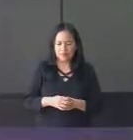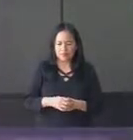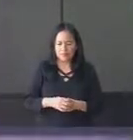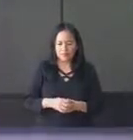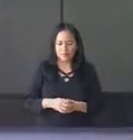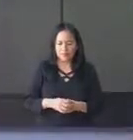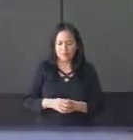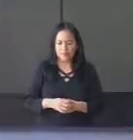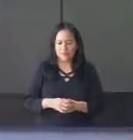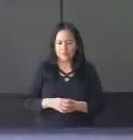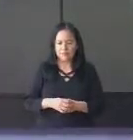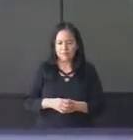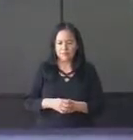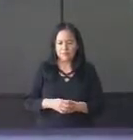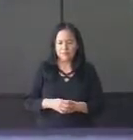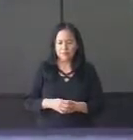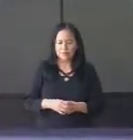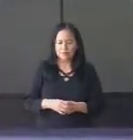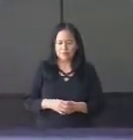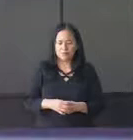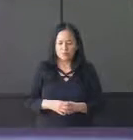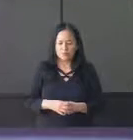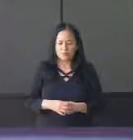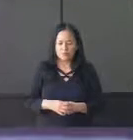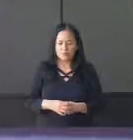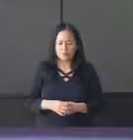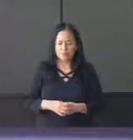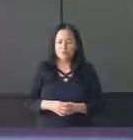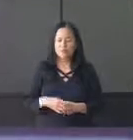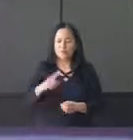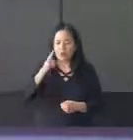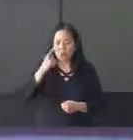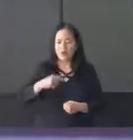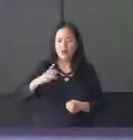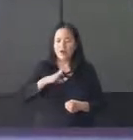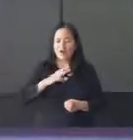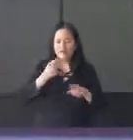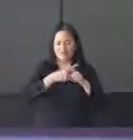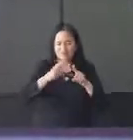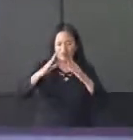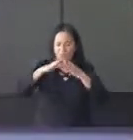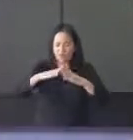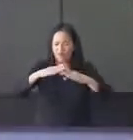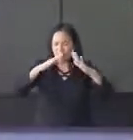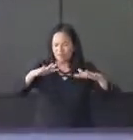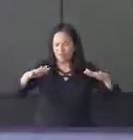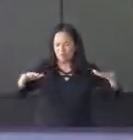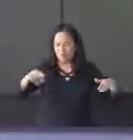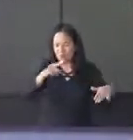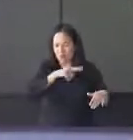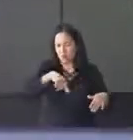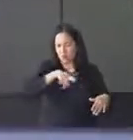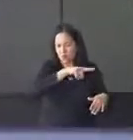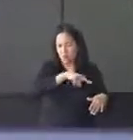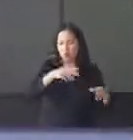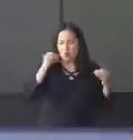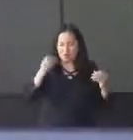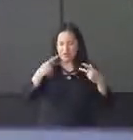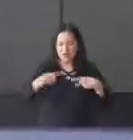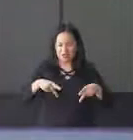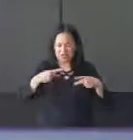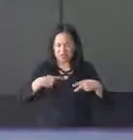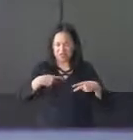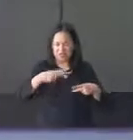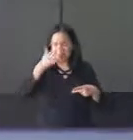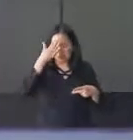RESC includes two complementary activities that take place in the sea and inland. In the sea, a